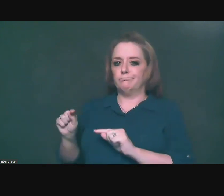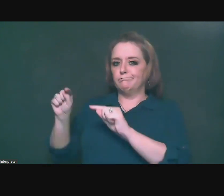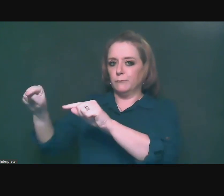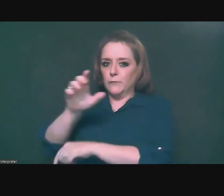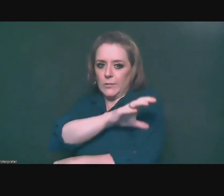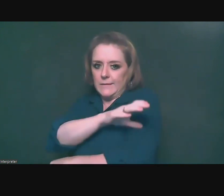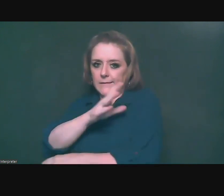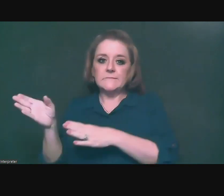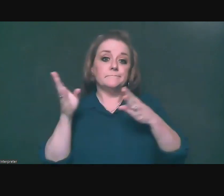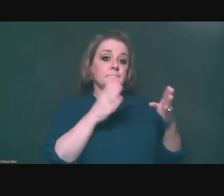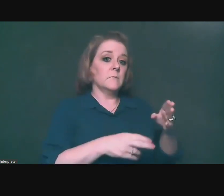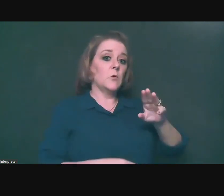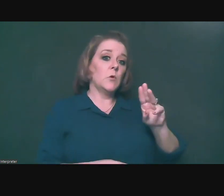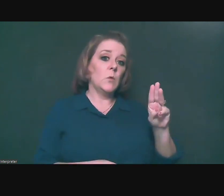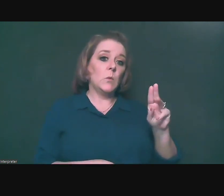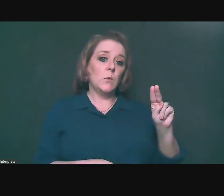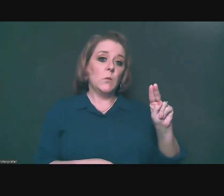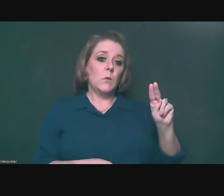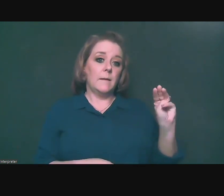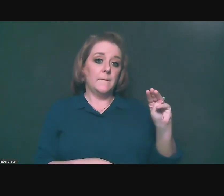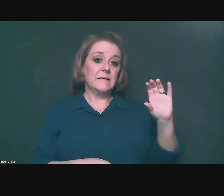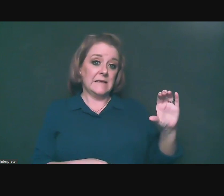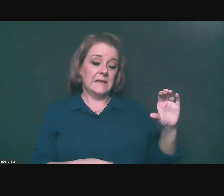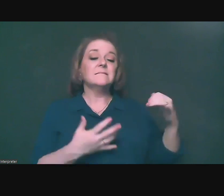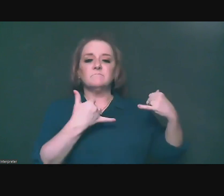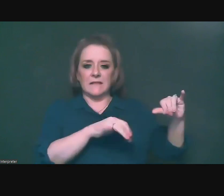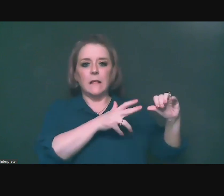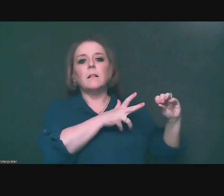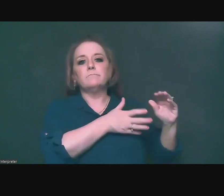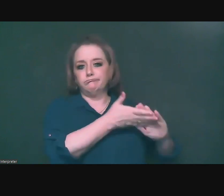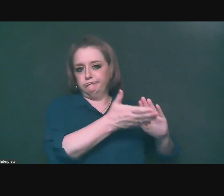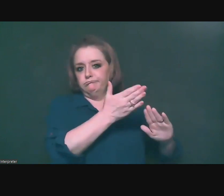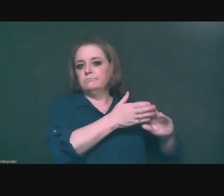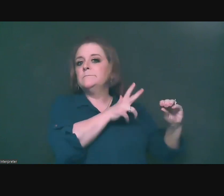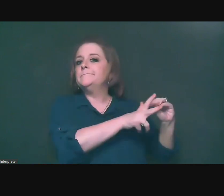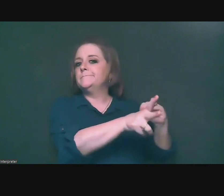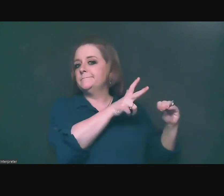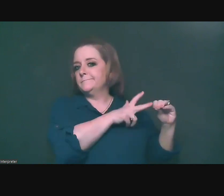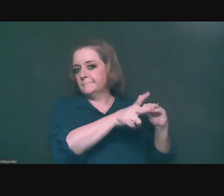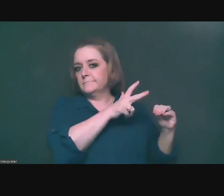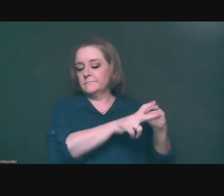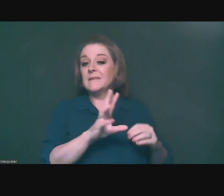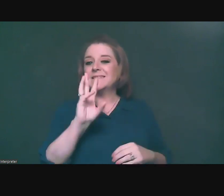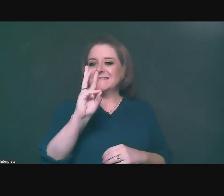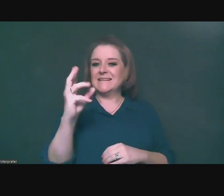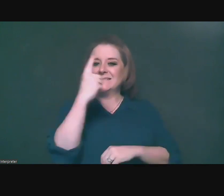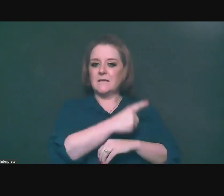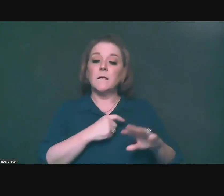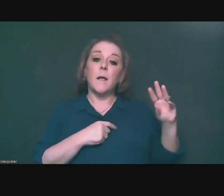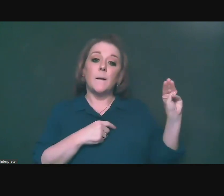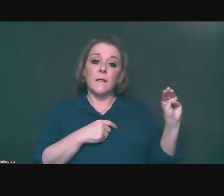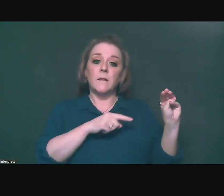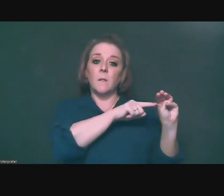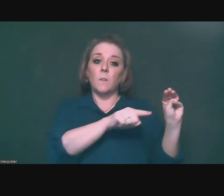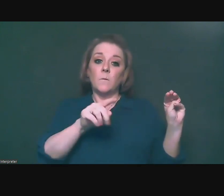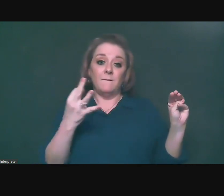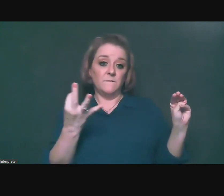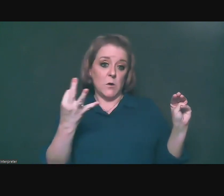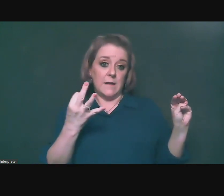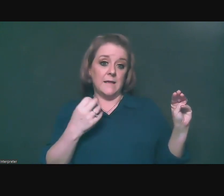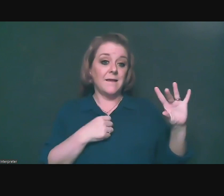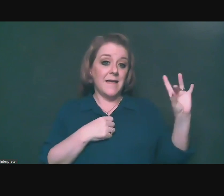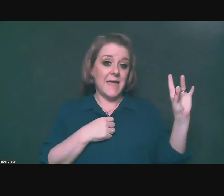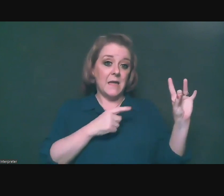UMC will continue to operate their drive-through clinic. It's operating 6 days a week, Monday through Friday from 8 to 6, and then